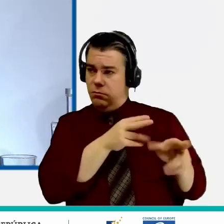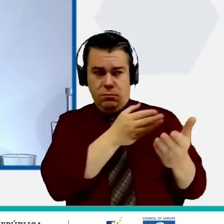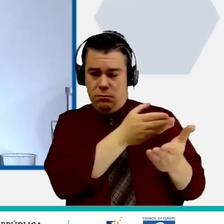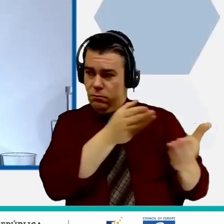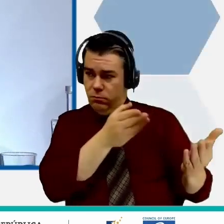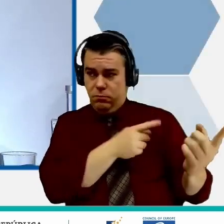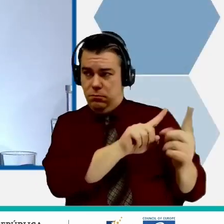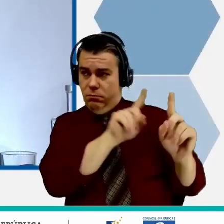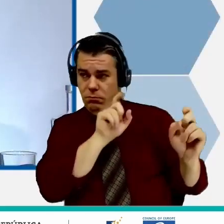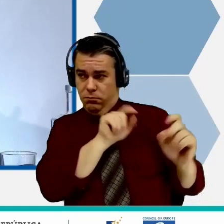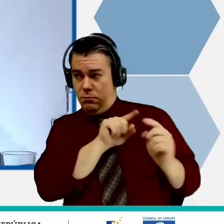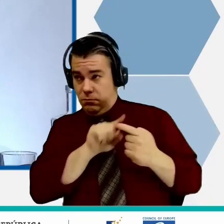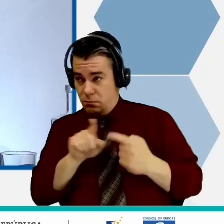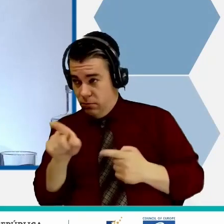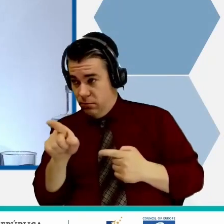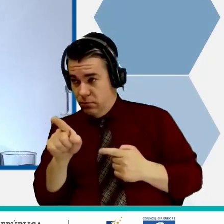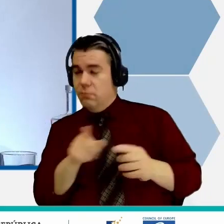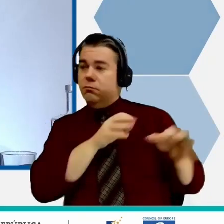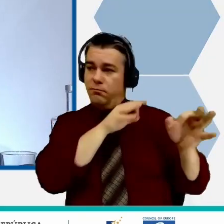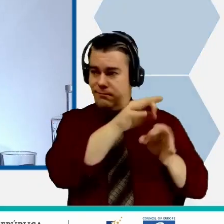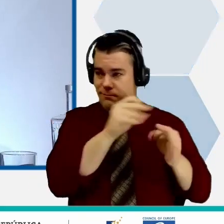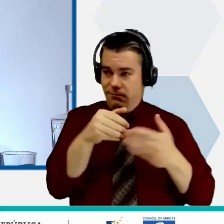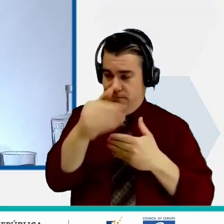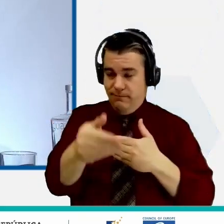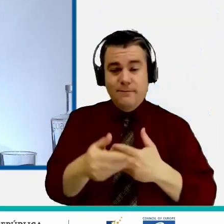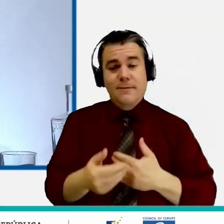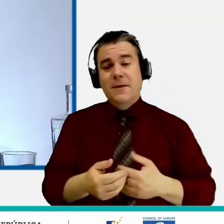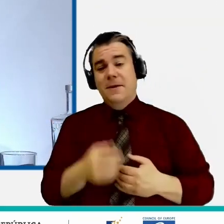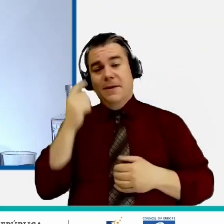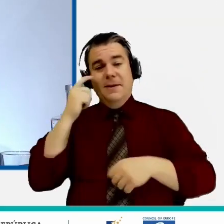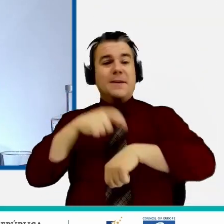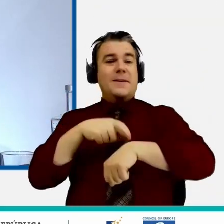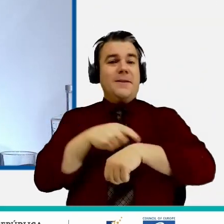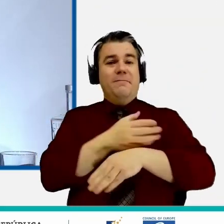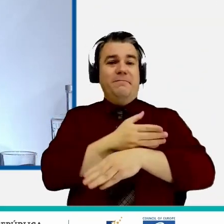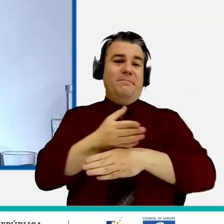you this particular question. With this, I think we're approaching the end of our session.